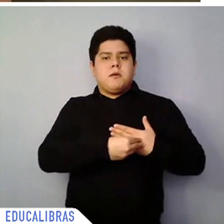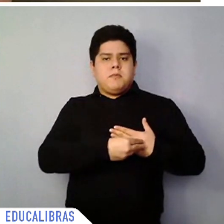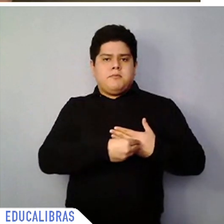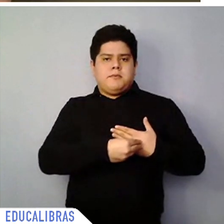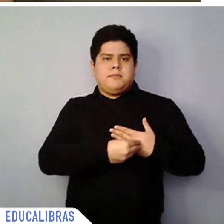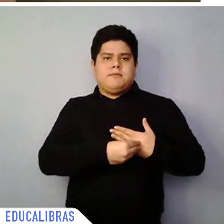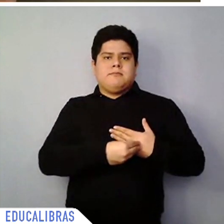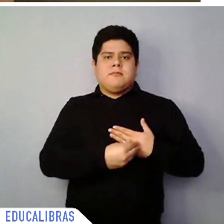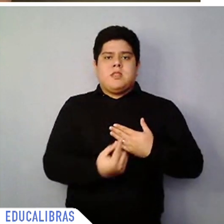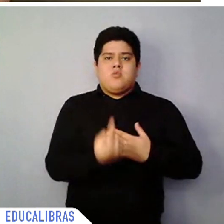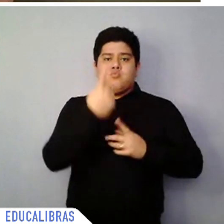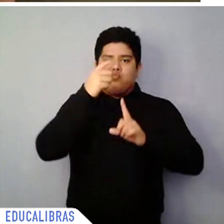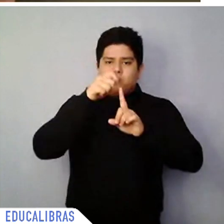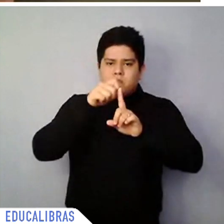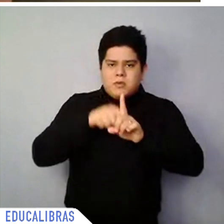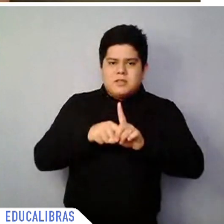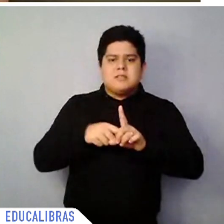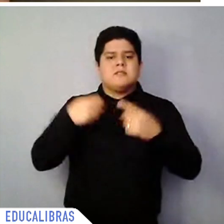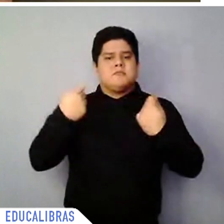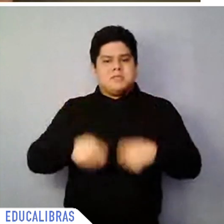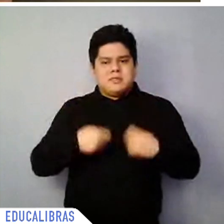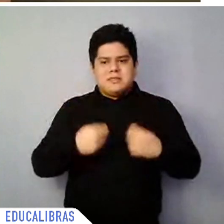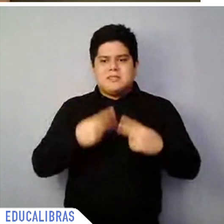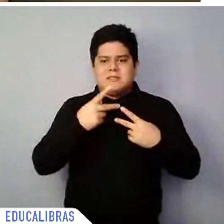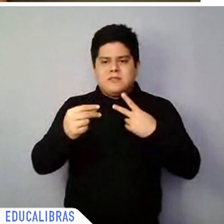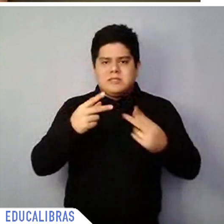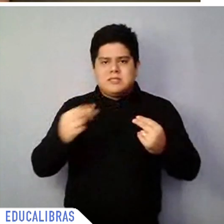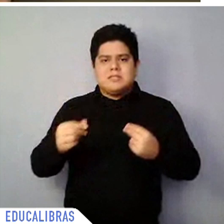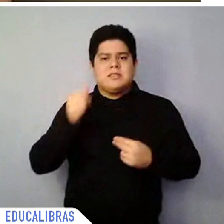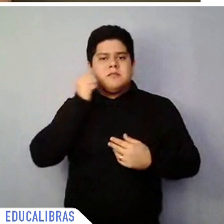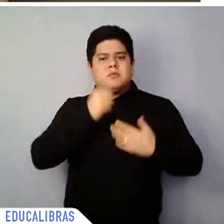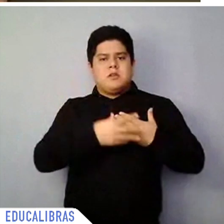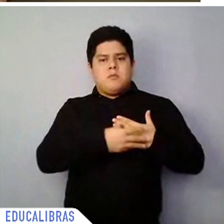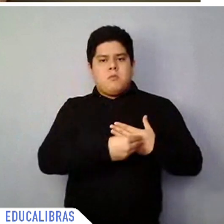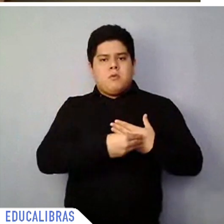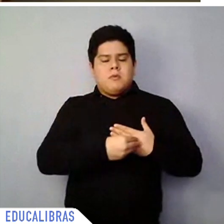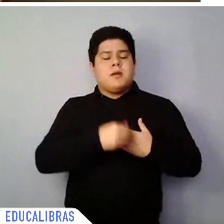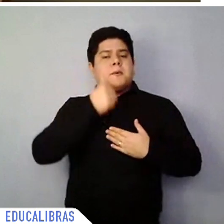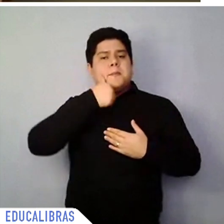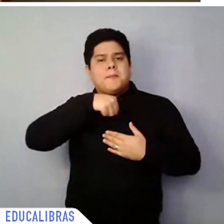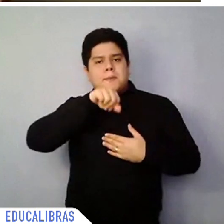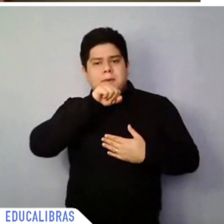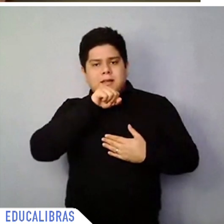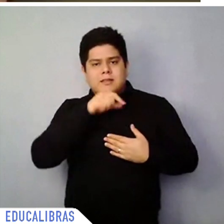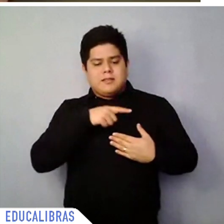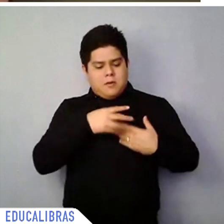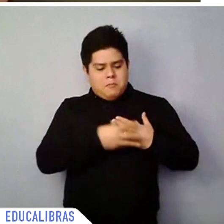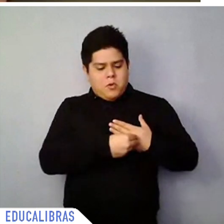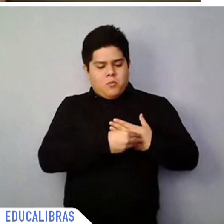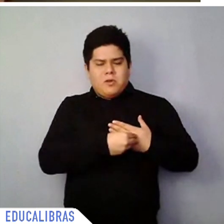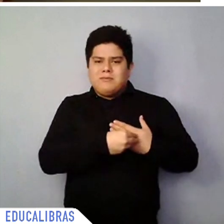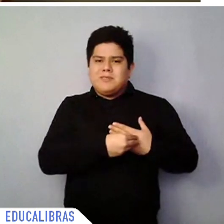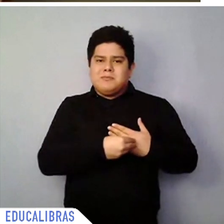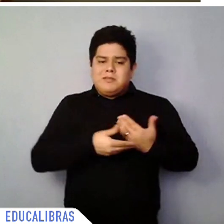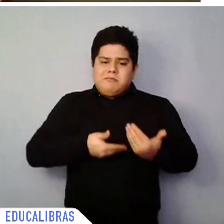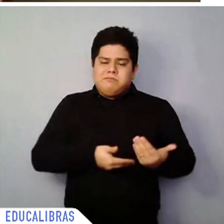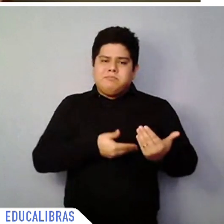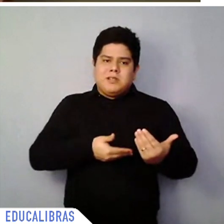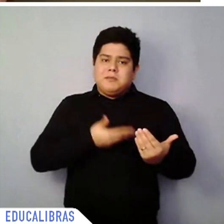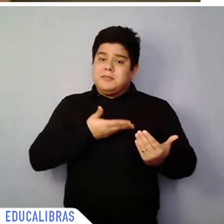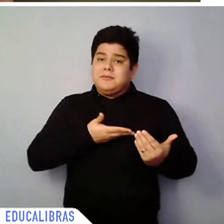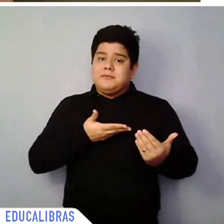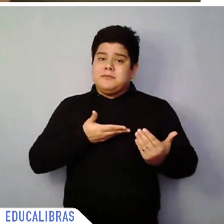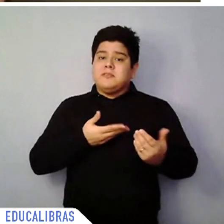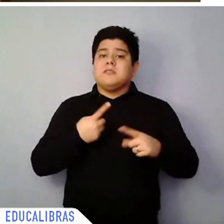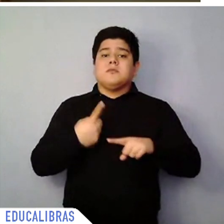For example, women who are breastfeeding. I've been fighting for that. We need